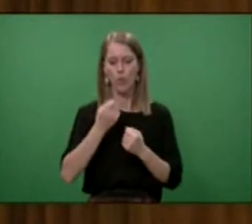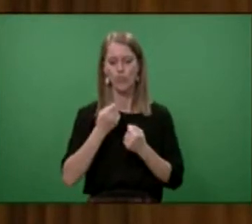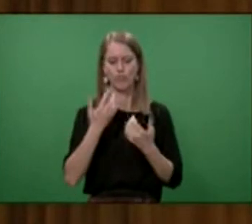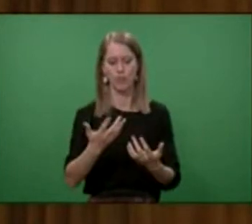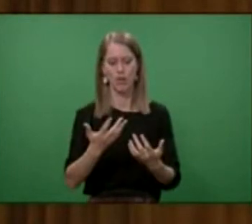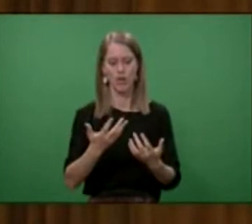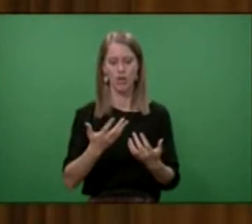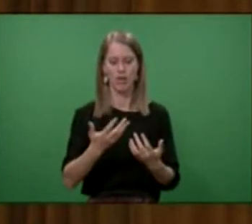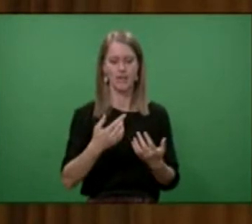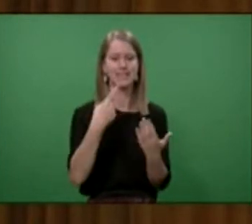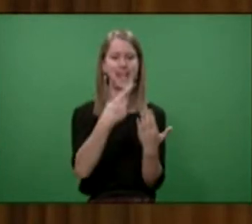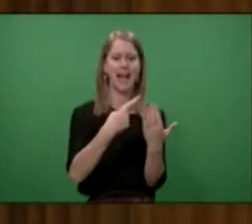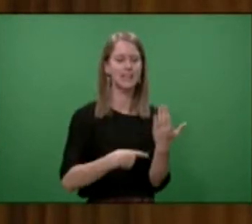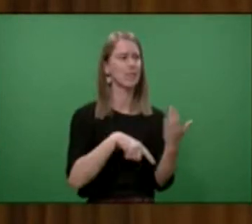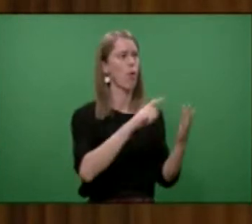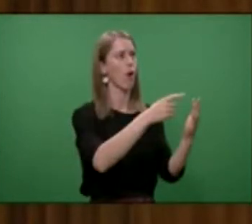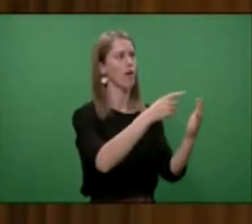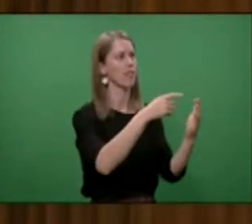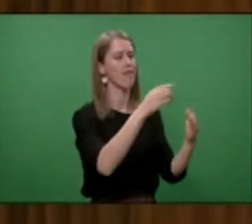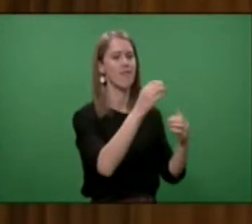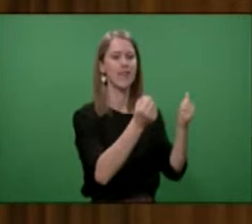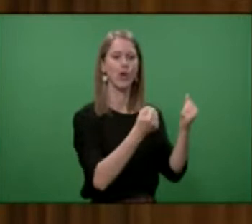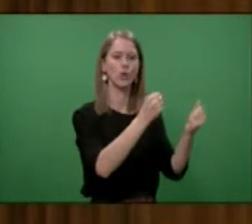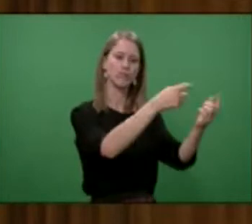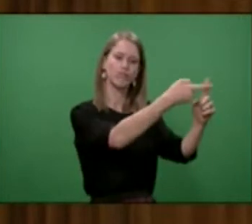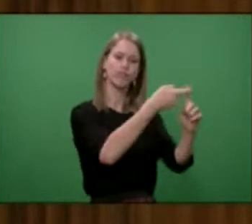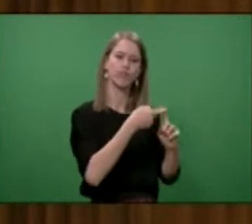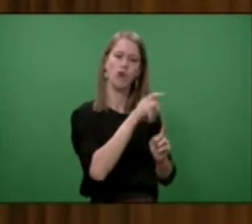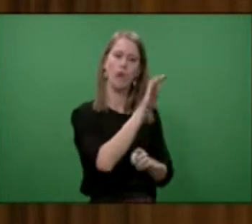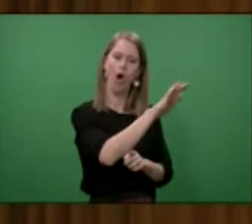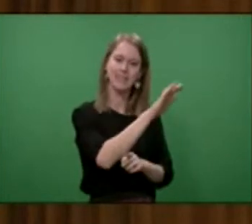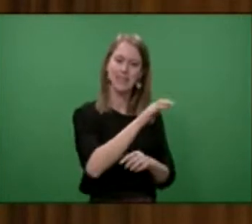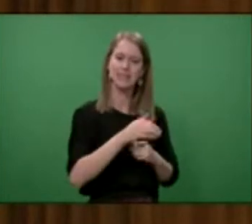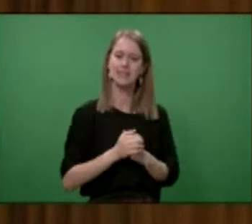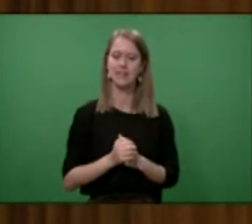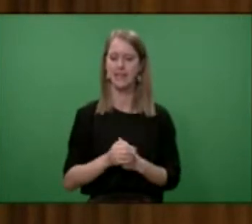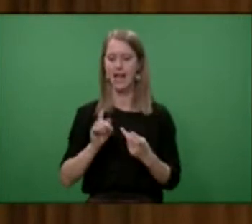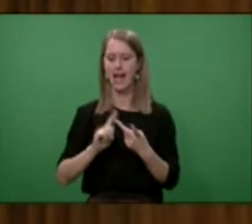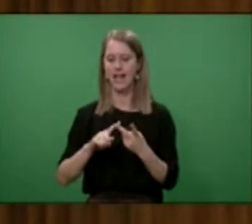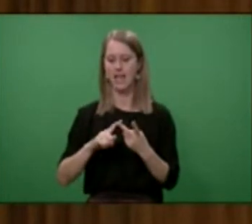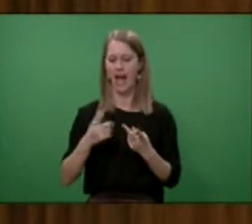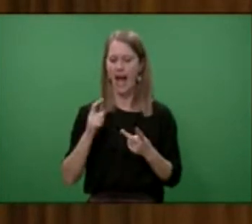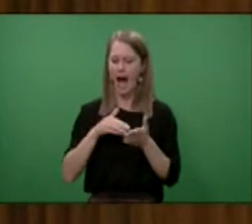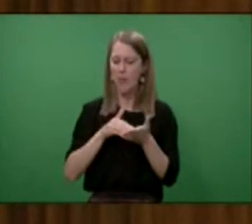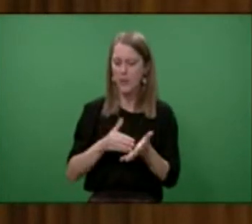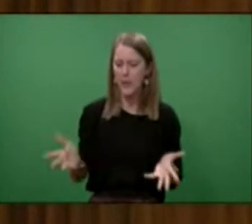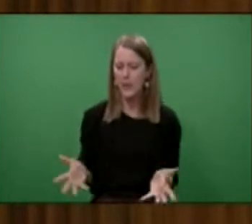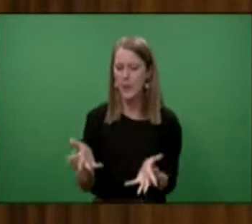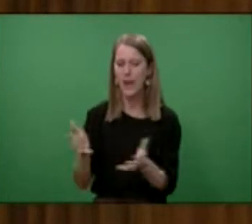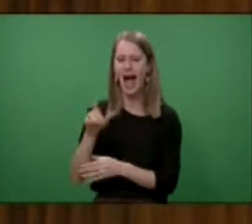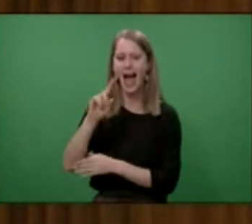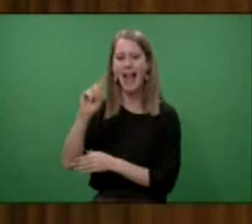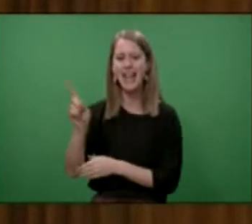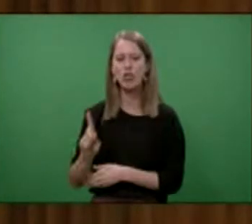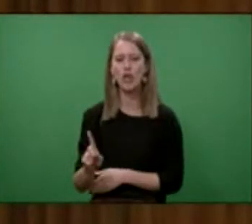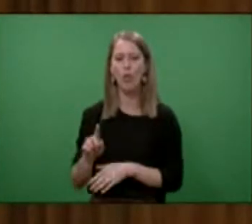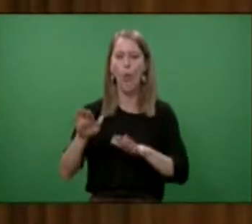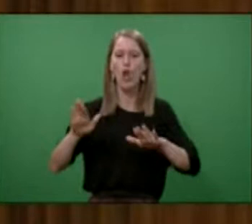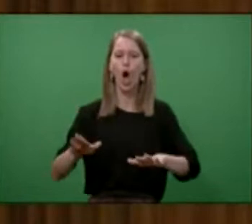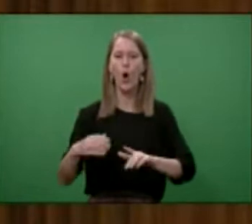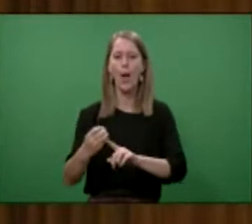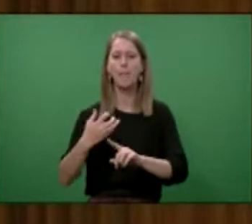imported vehicles and incentivise and accelerate the uptake of electric and other low emission